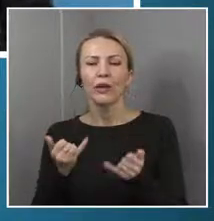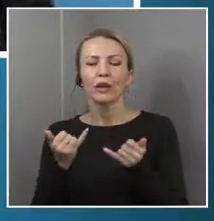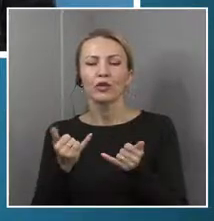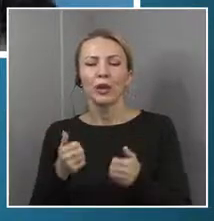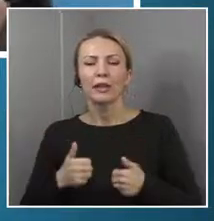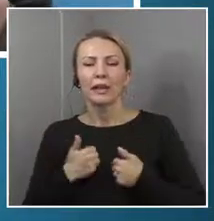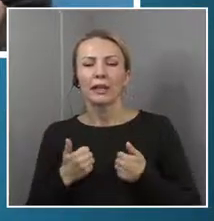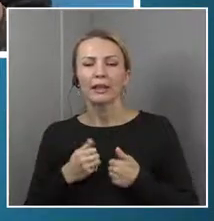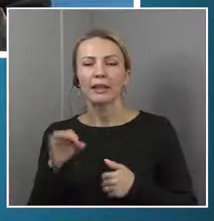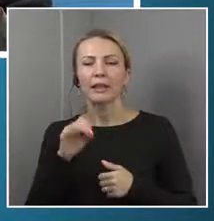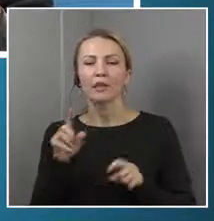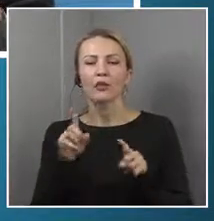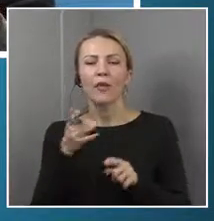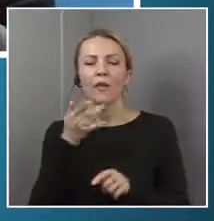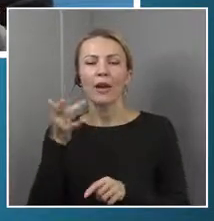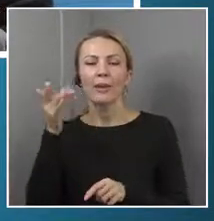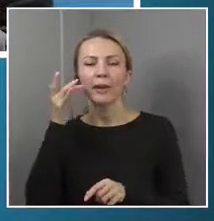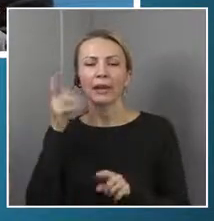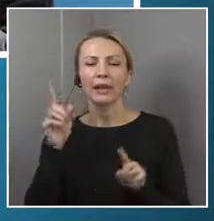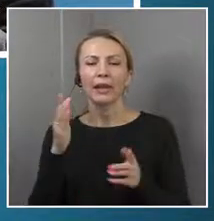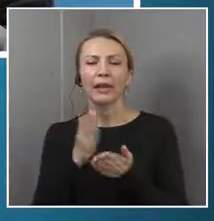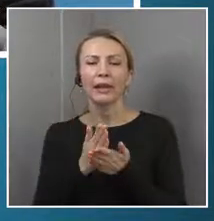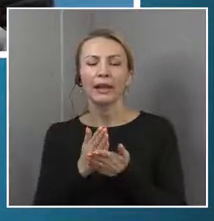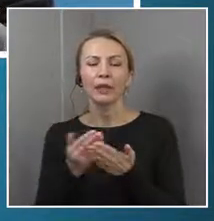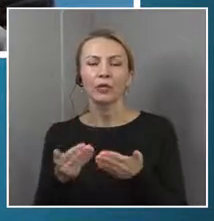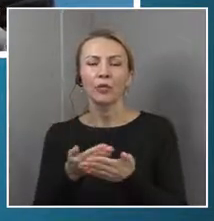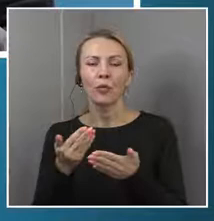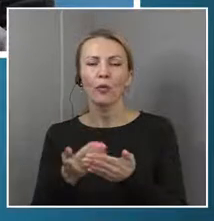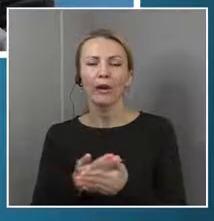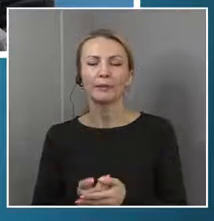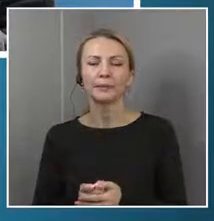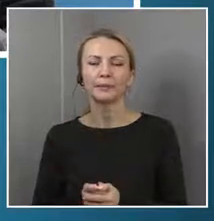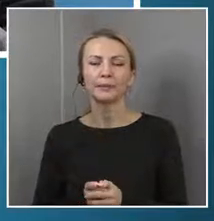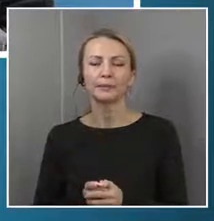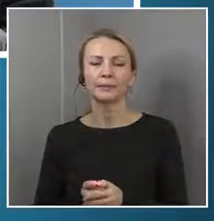future? What are the trends in the American art market?